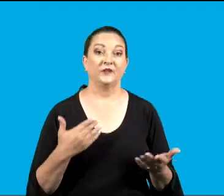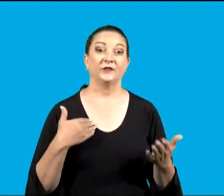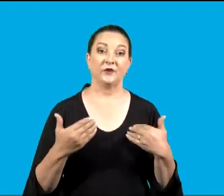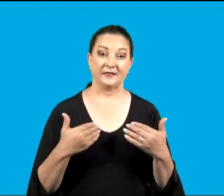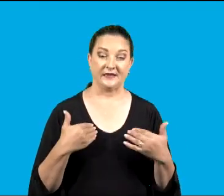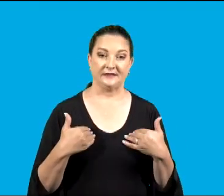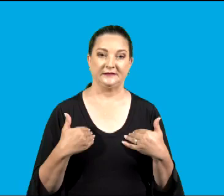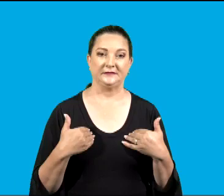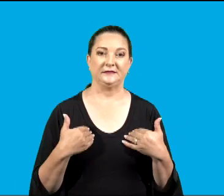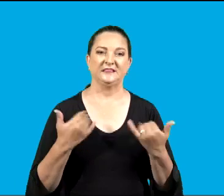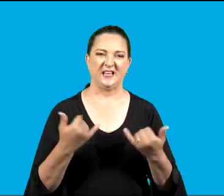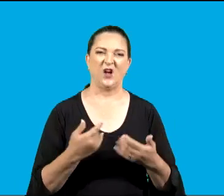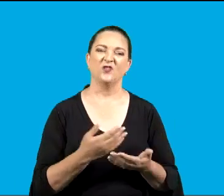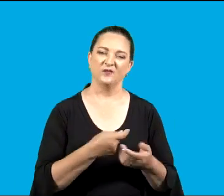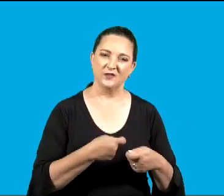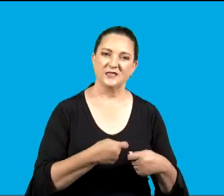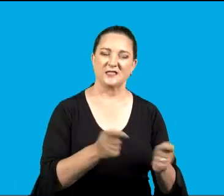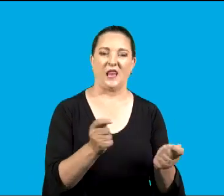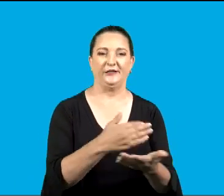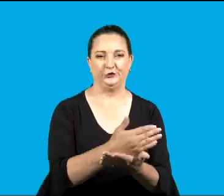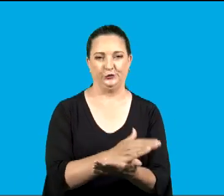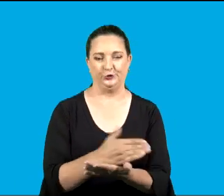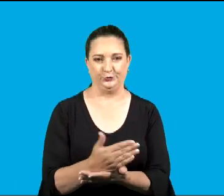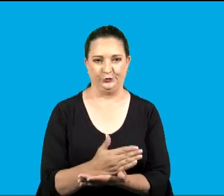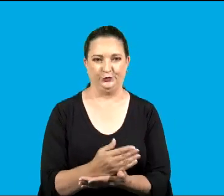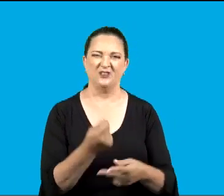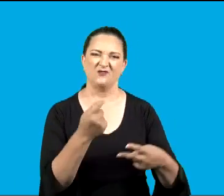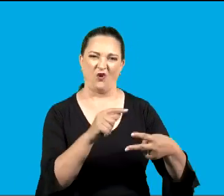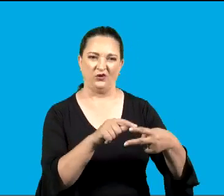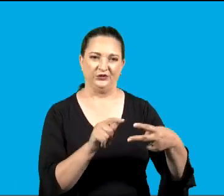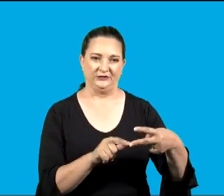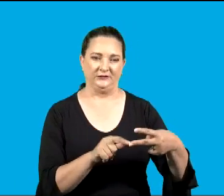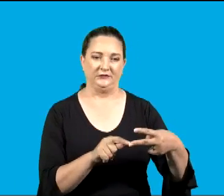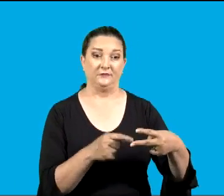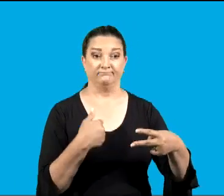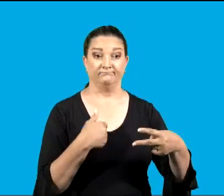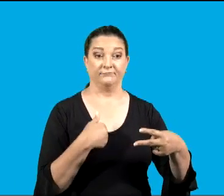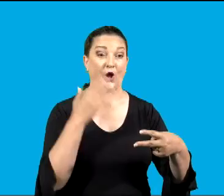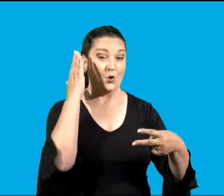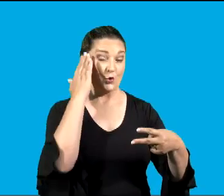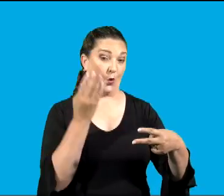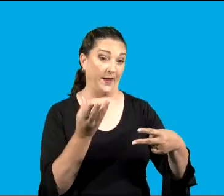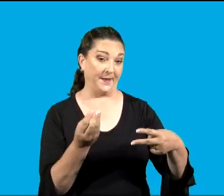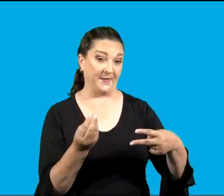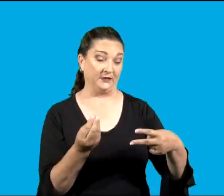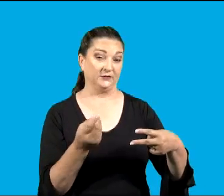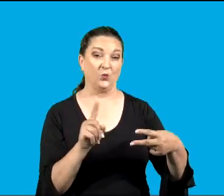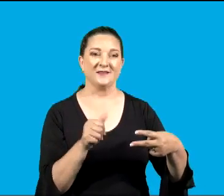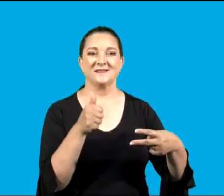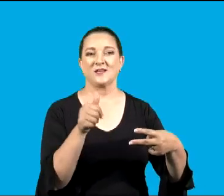administration as well as selling and distribution. And I am given an amount which